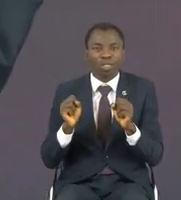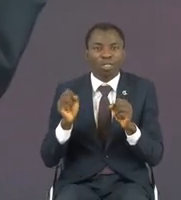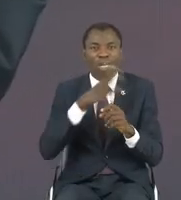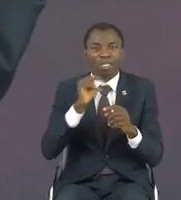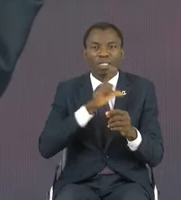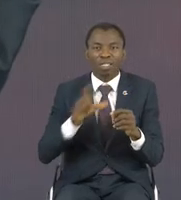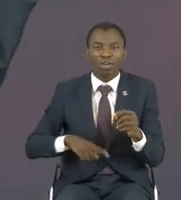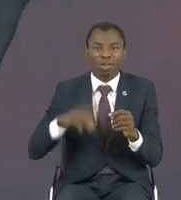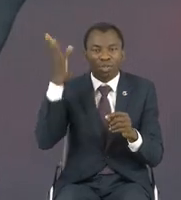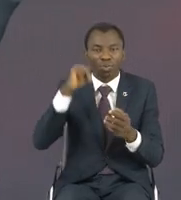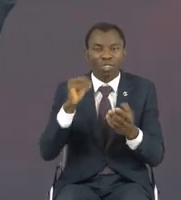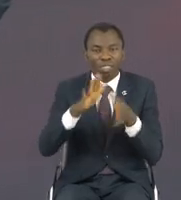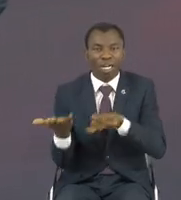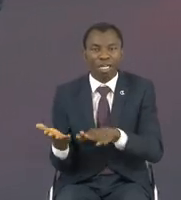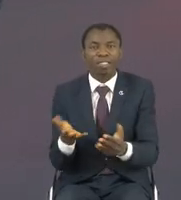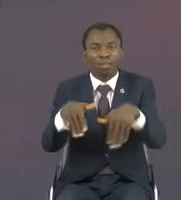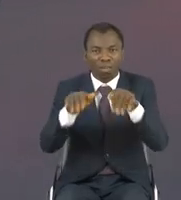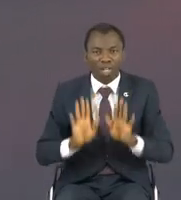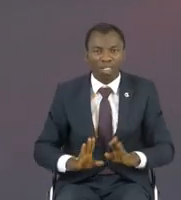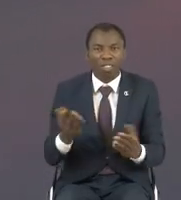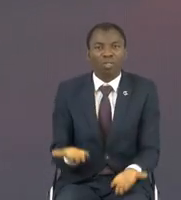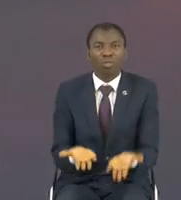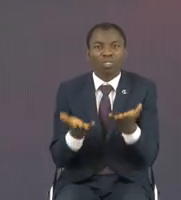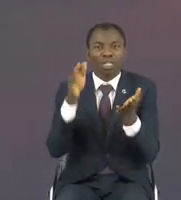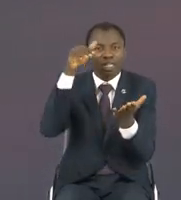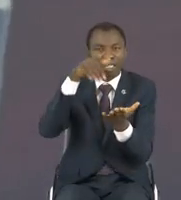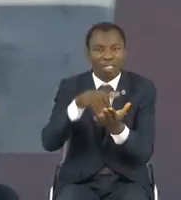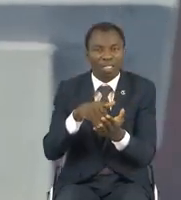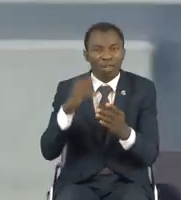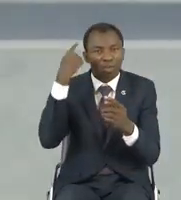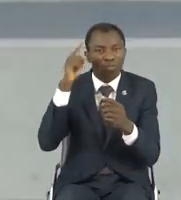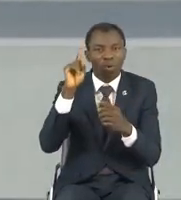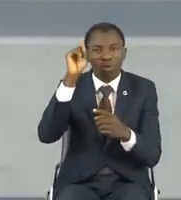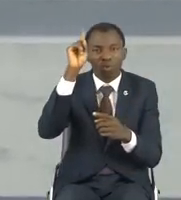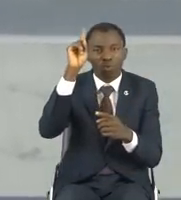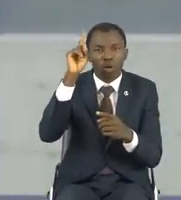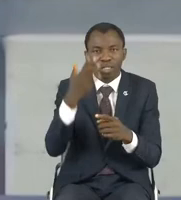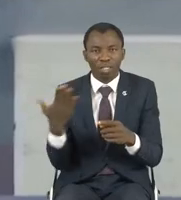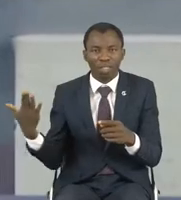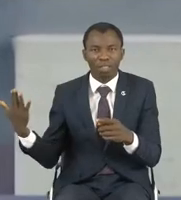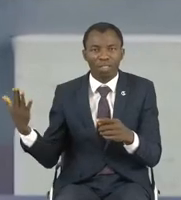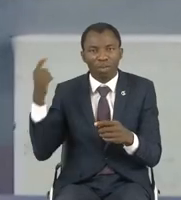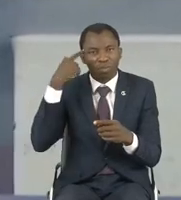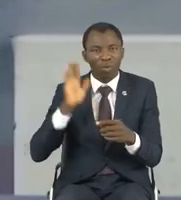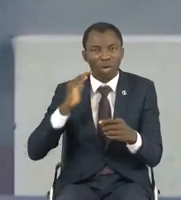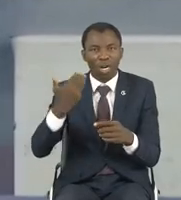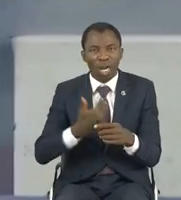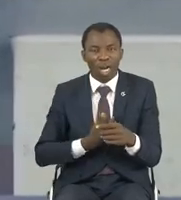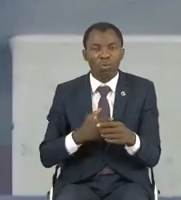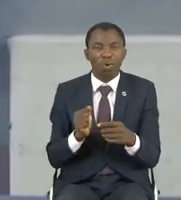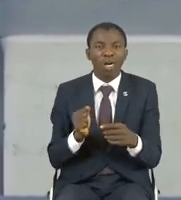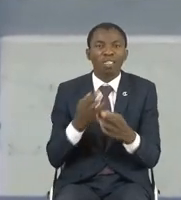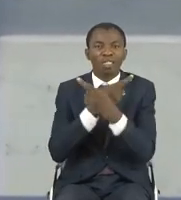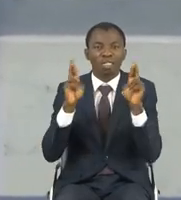buried, and he rose again for one thing, for our redemption.